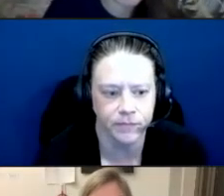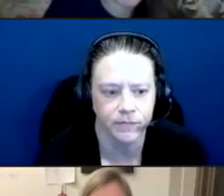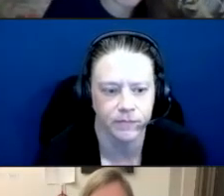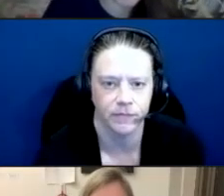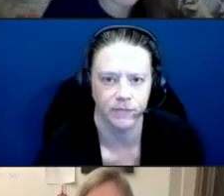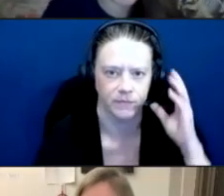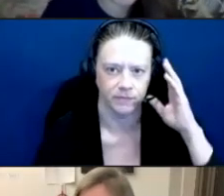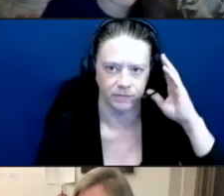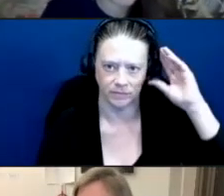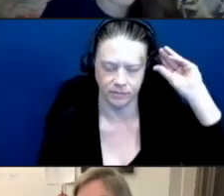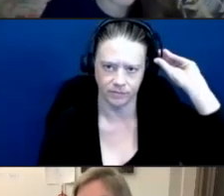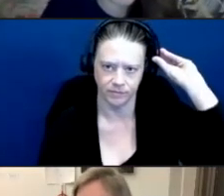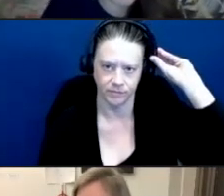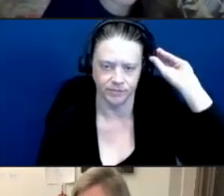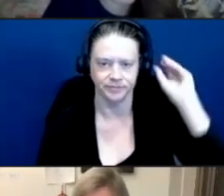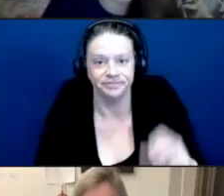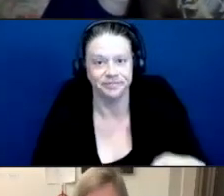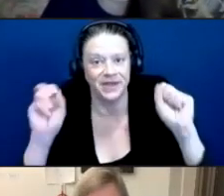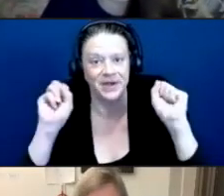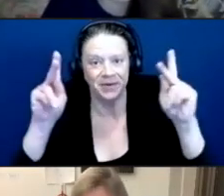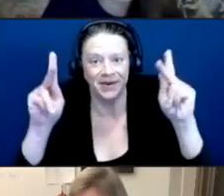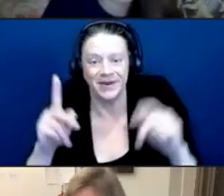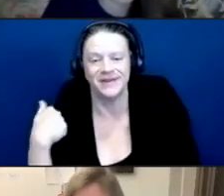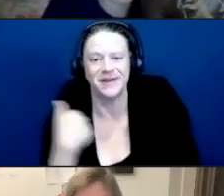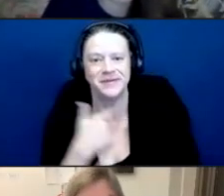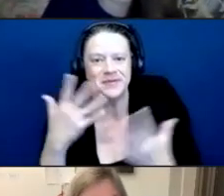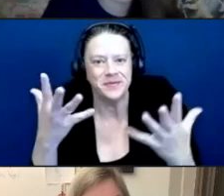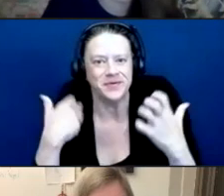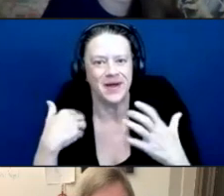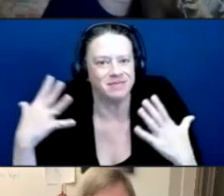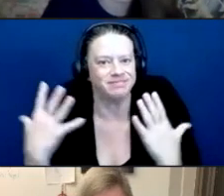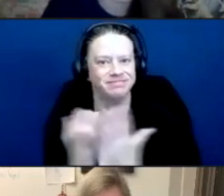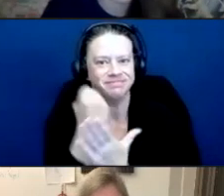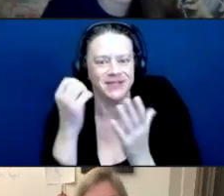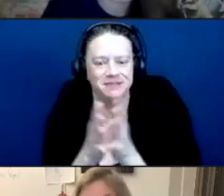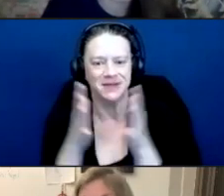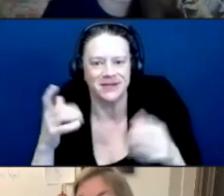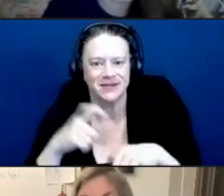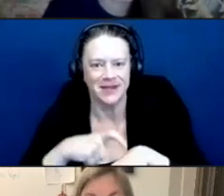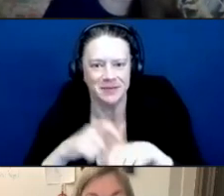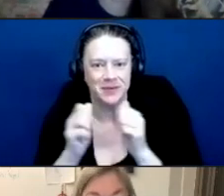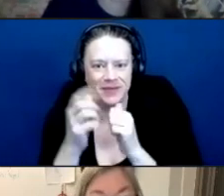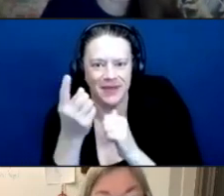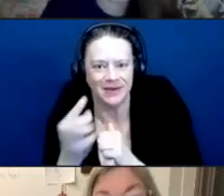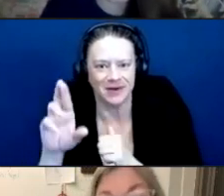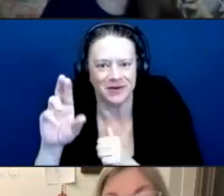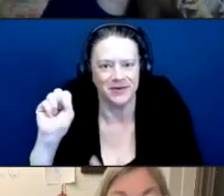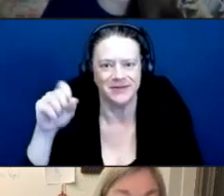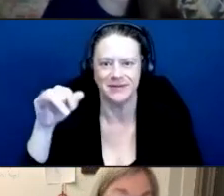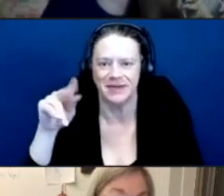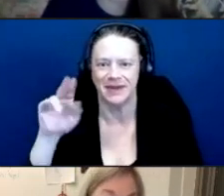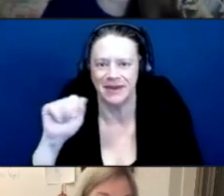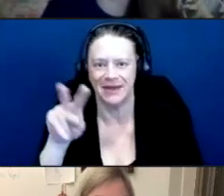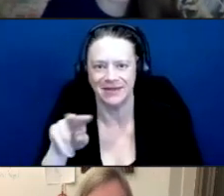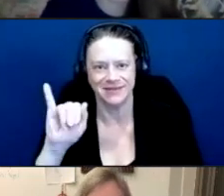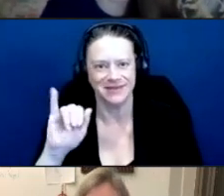Okay, because we want to have as much time with Dr. Spinazzi as possible, I think we'll get started and people